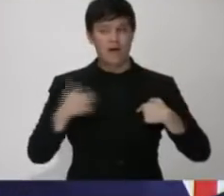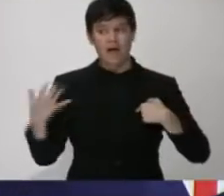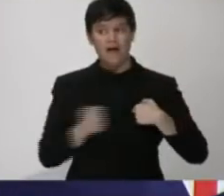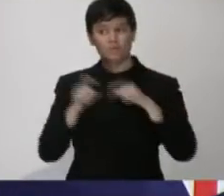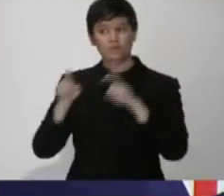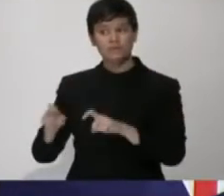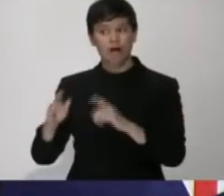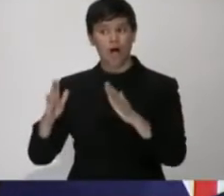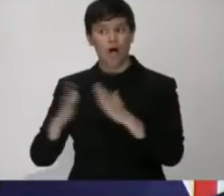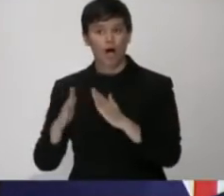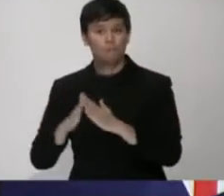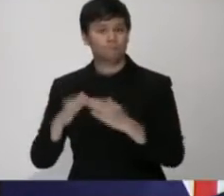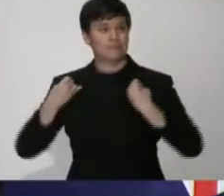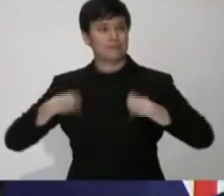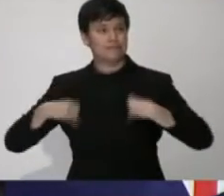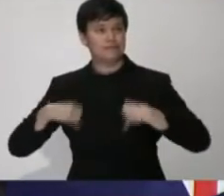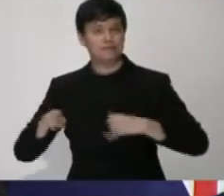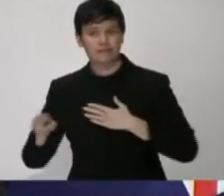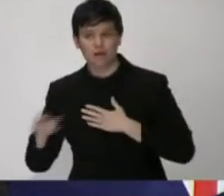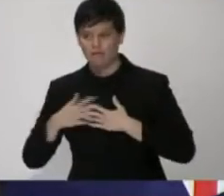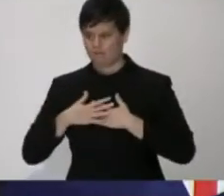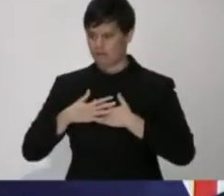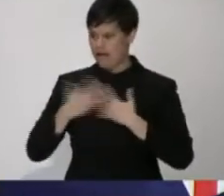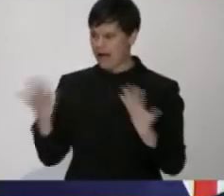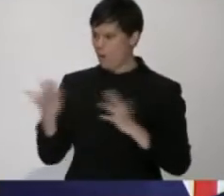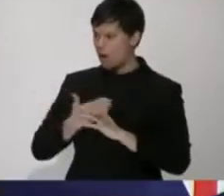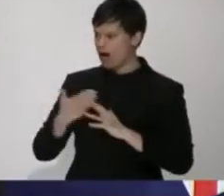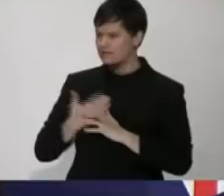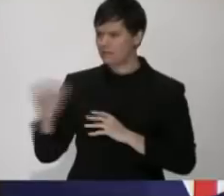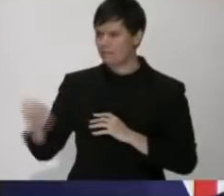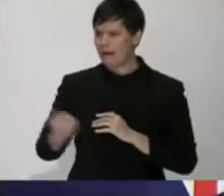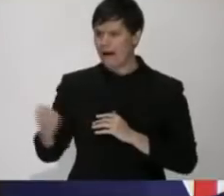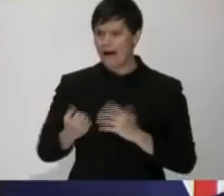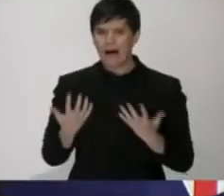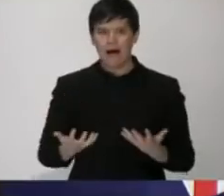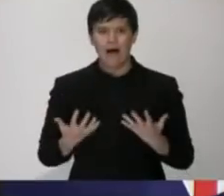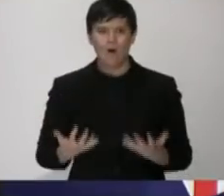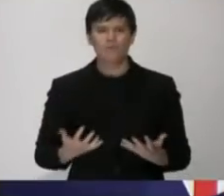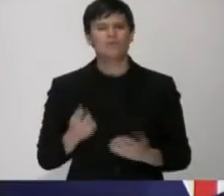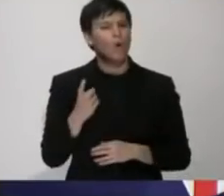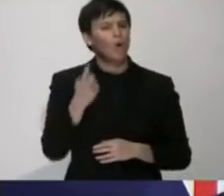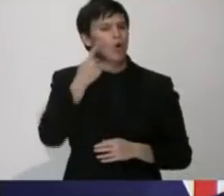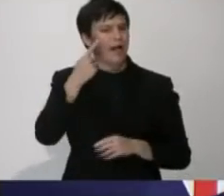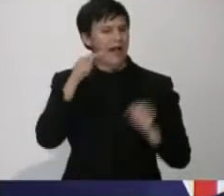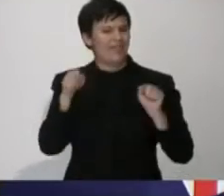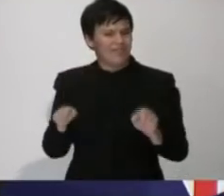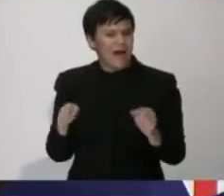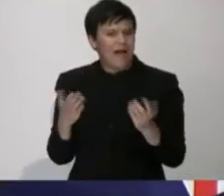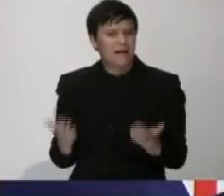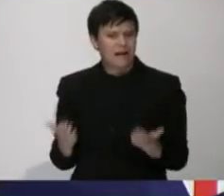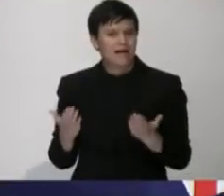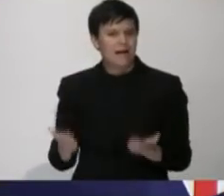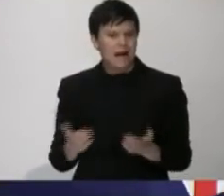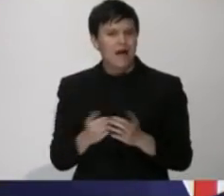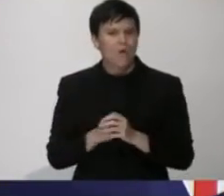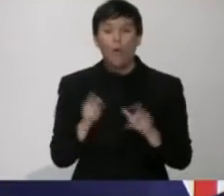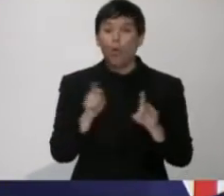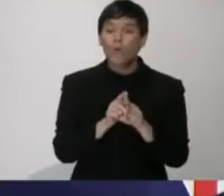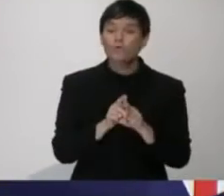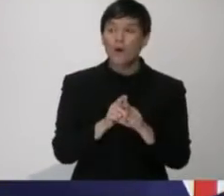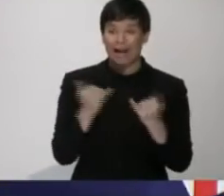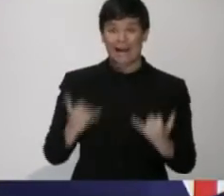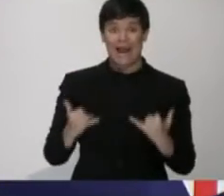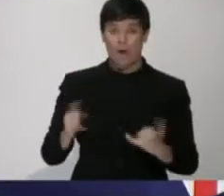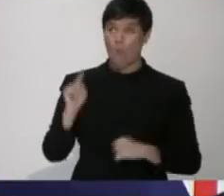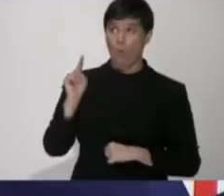is critical. We've seen that now, and particularly when we look at this particular outbreak where it may affect people who